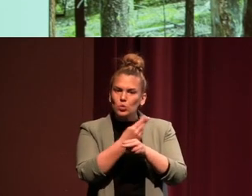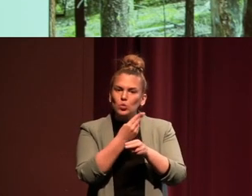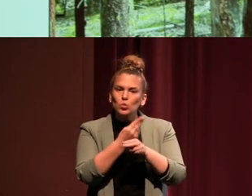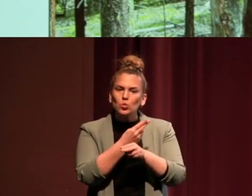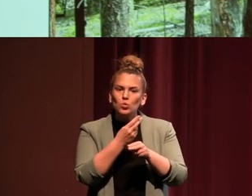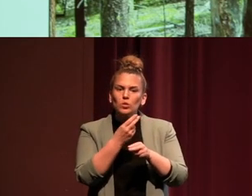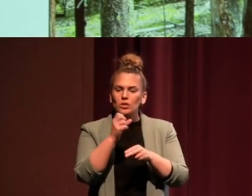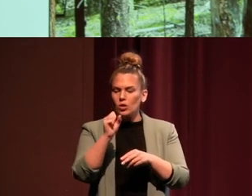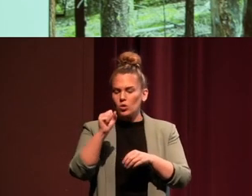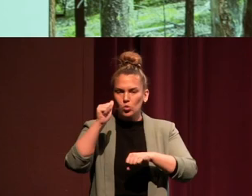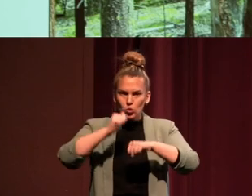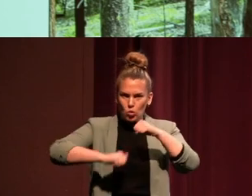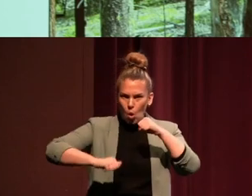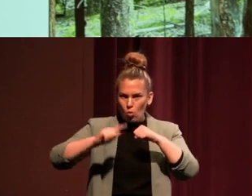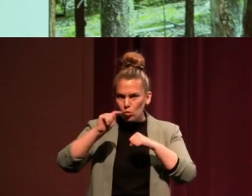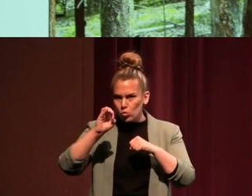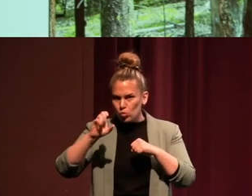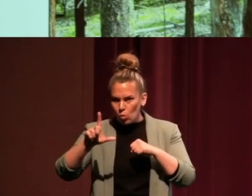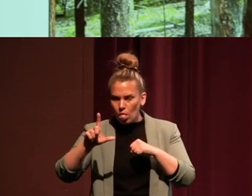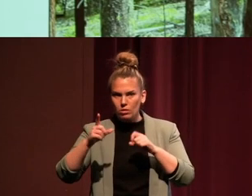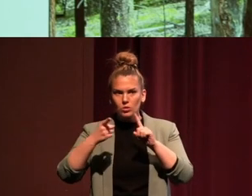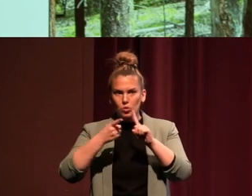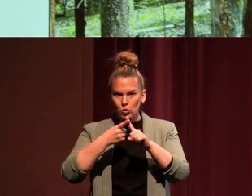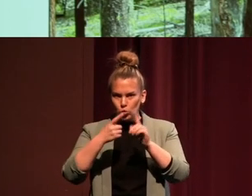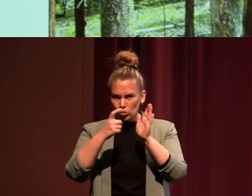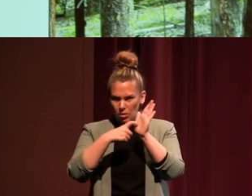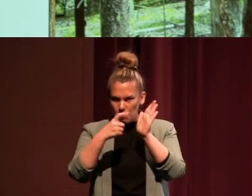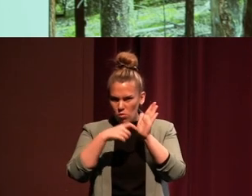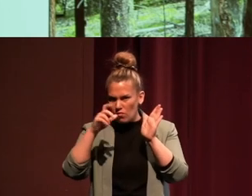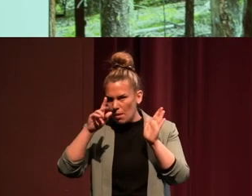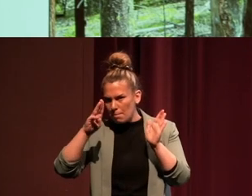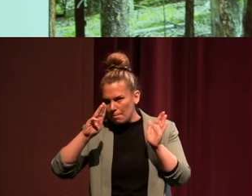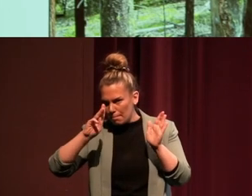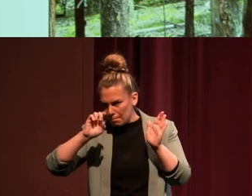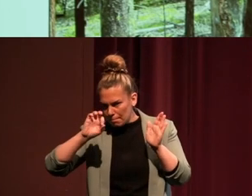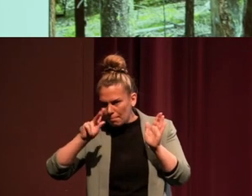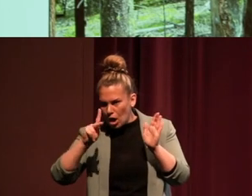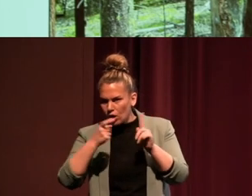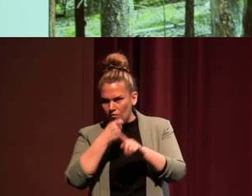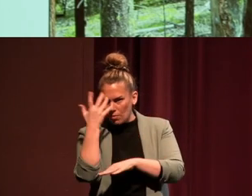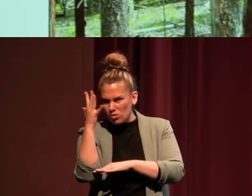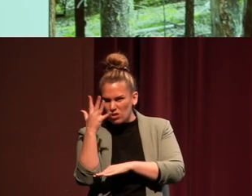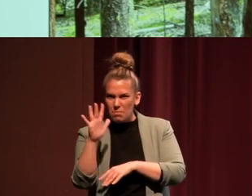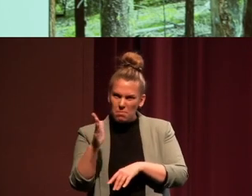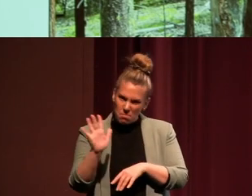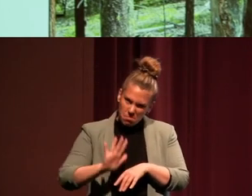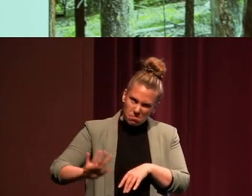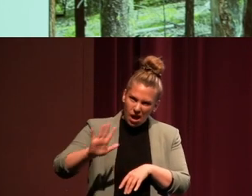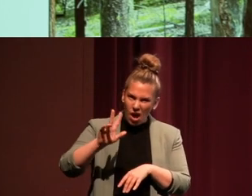removed bark and cambium from the tree about 250 or 300 years ago.